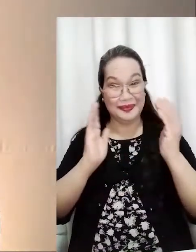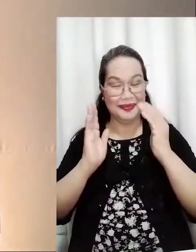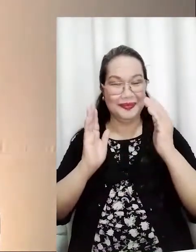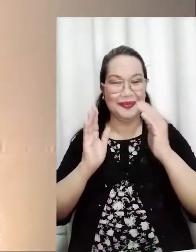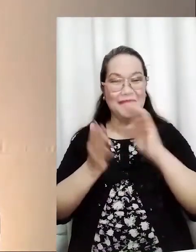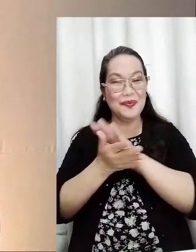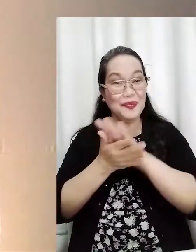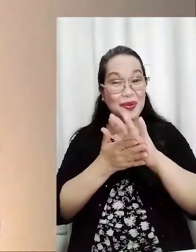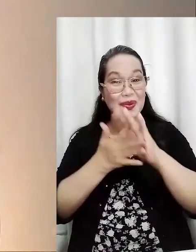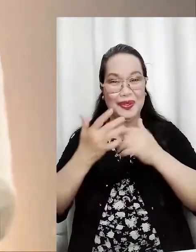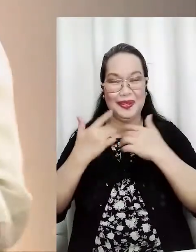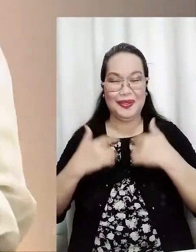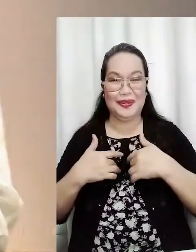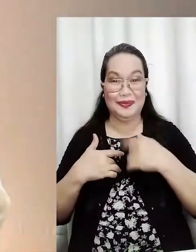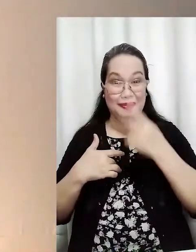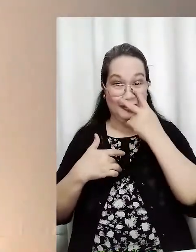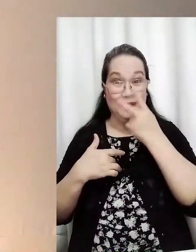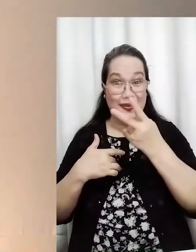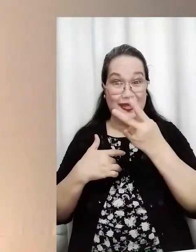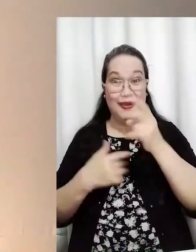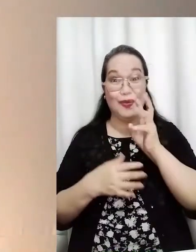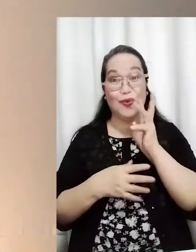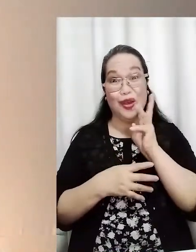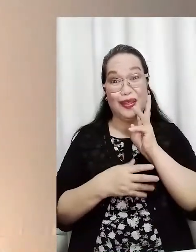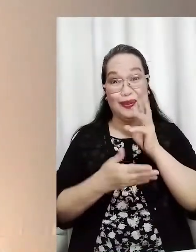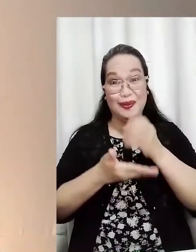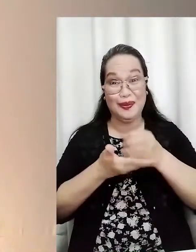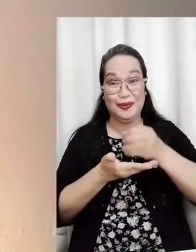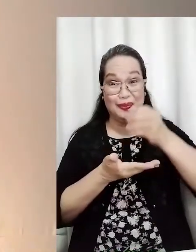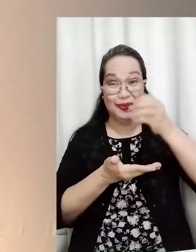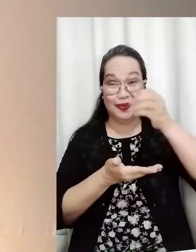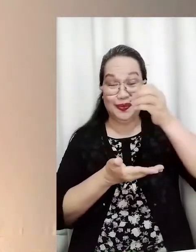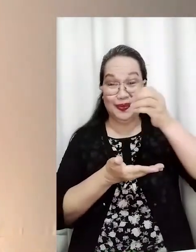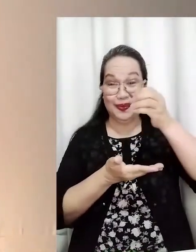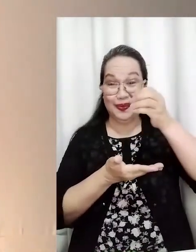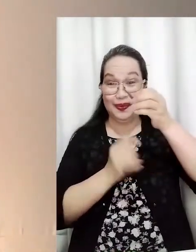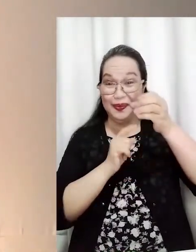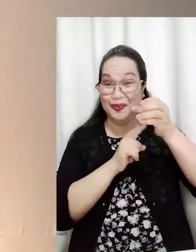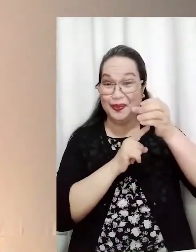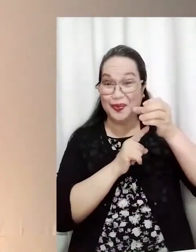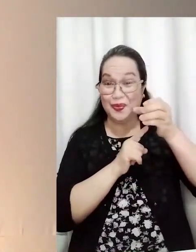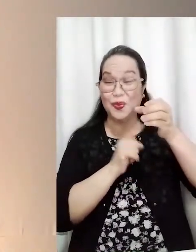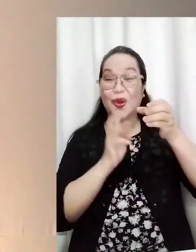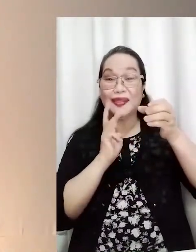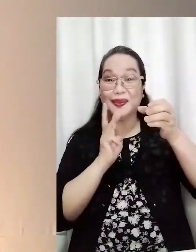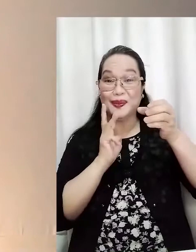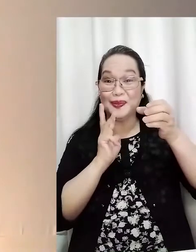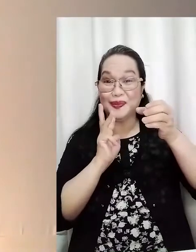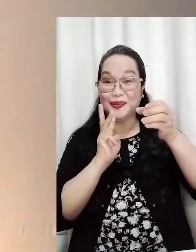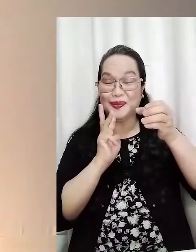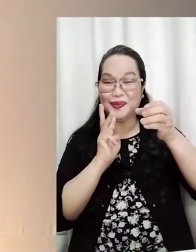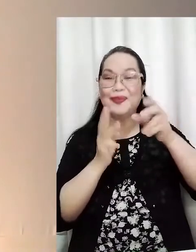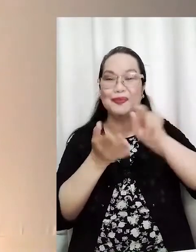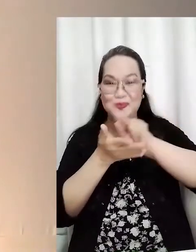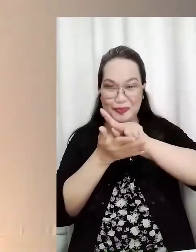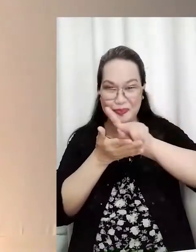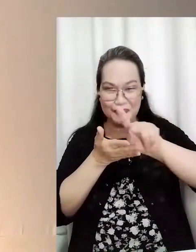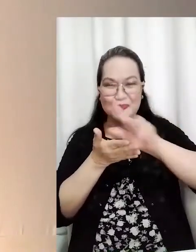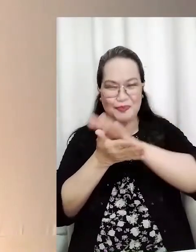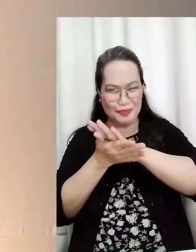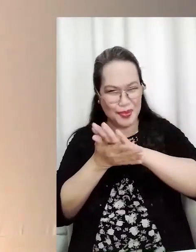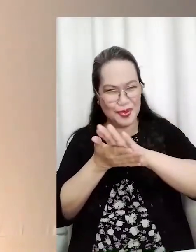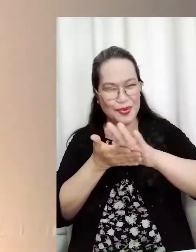to be pure in heart. Do you see this water bottle in my hand? Ito ay purified